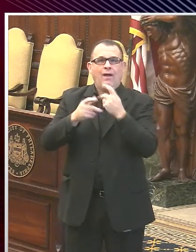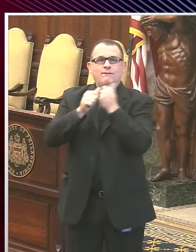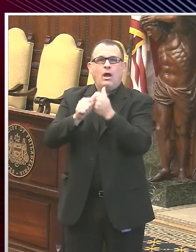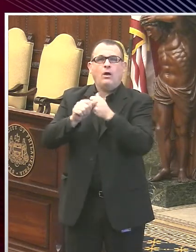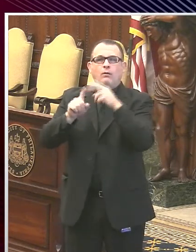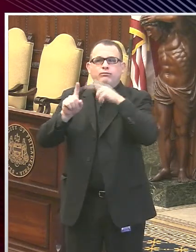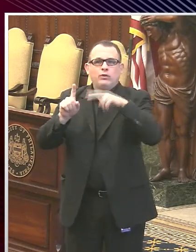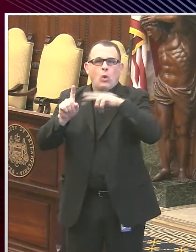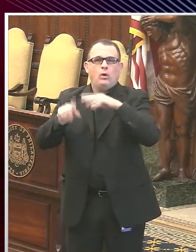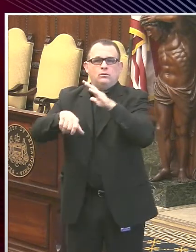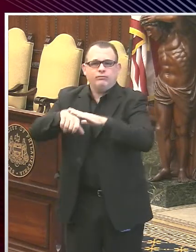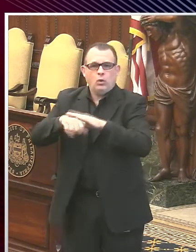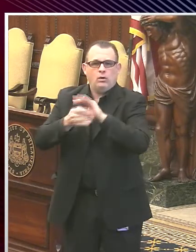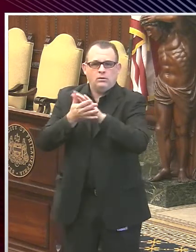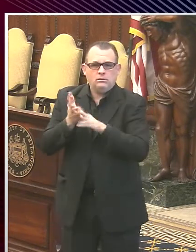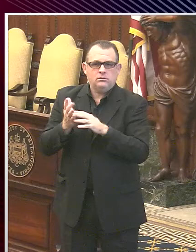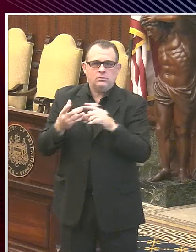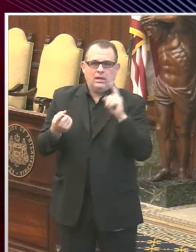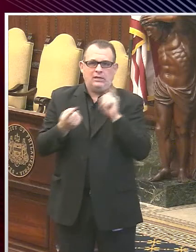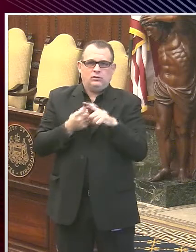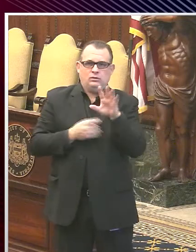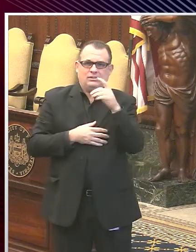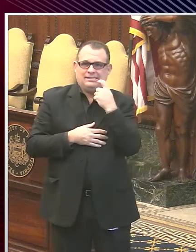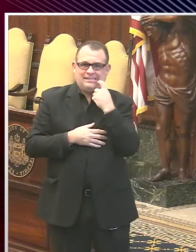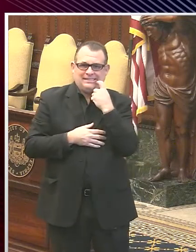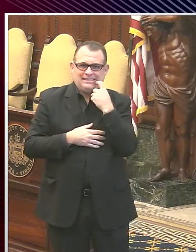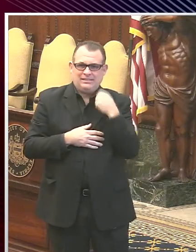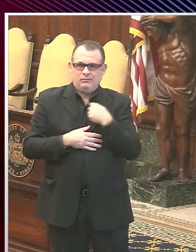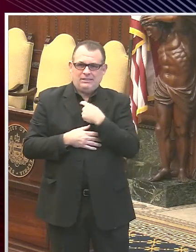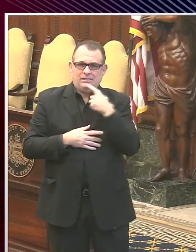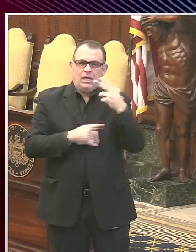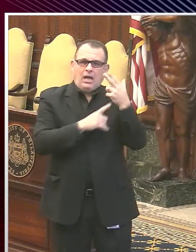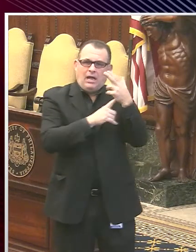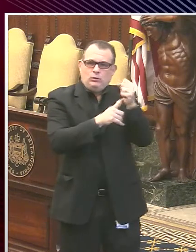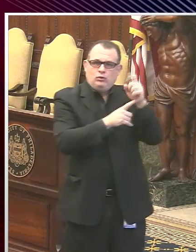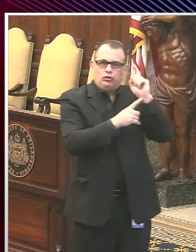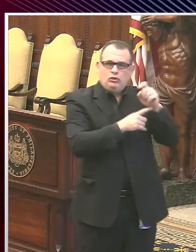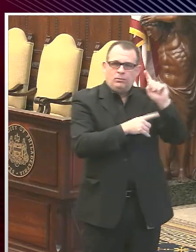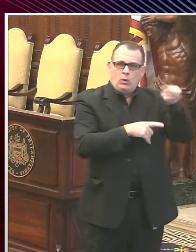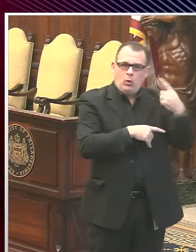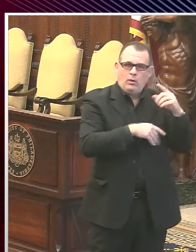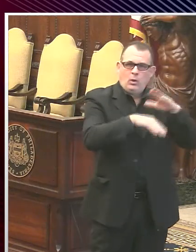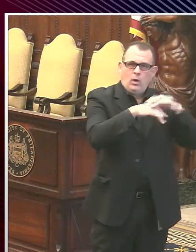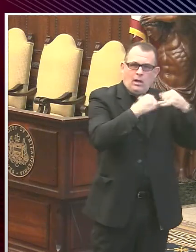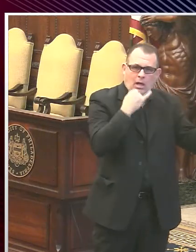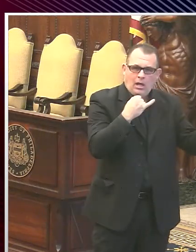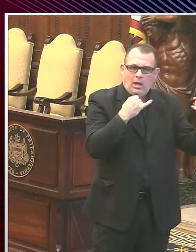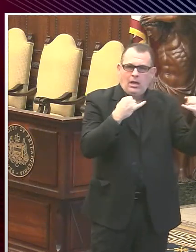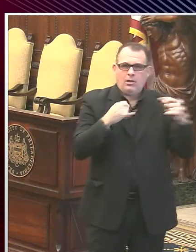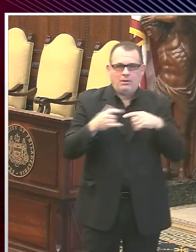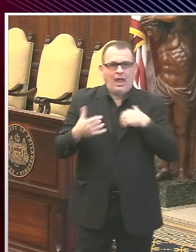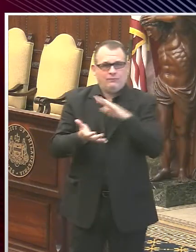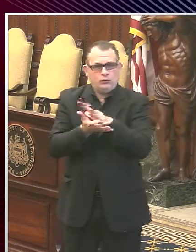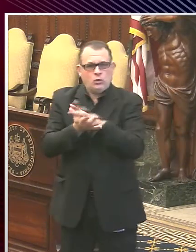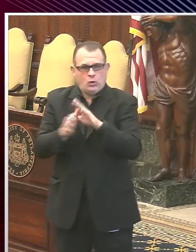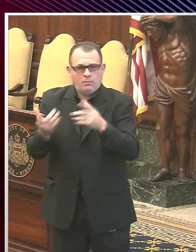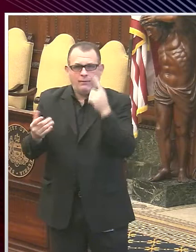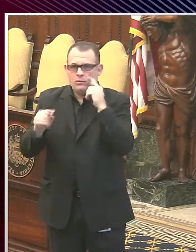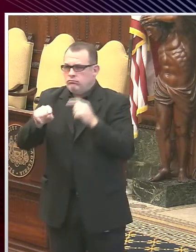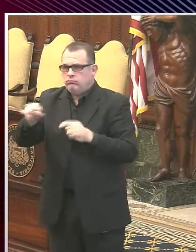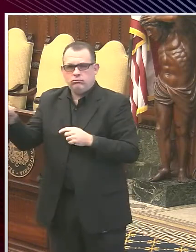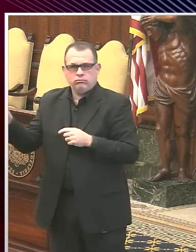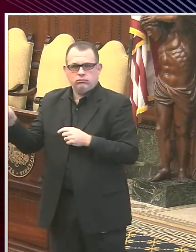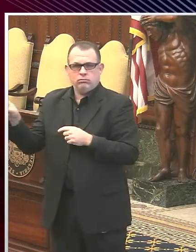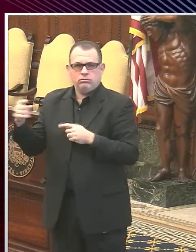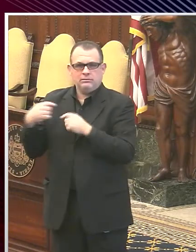recent restrictions where we said that high schools need to go online only. But there are schools that have been open since the beginning at the elementary,